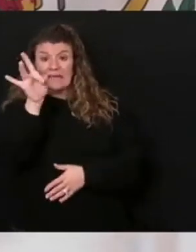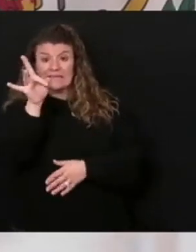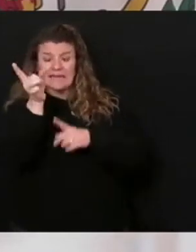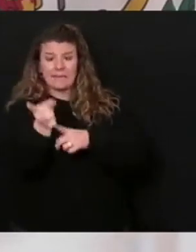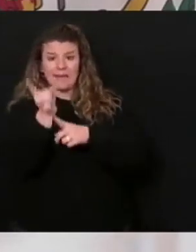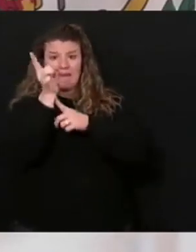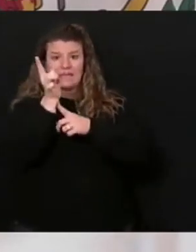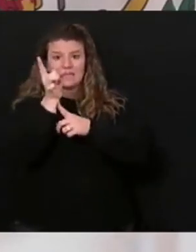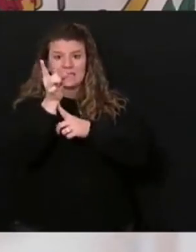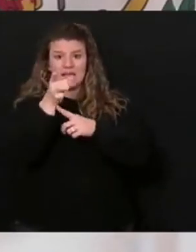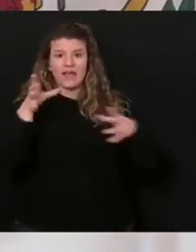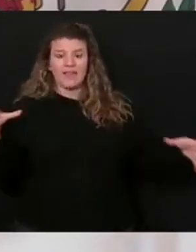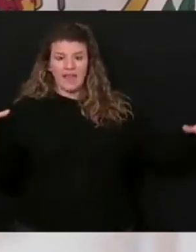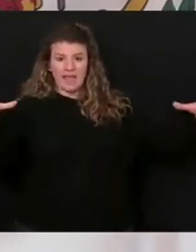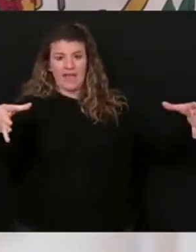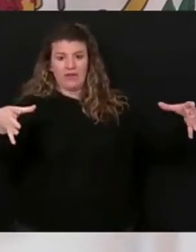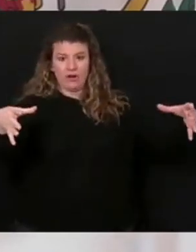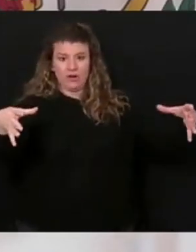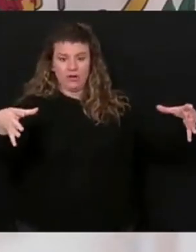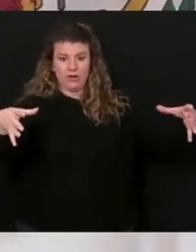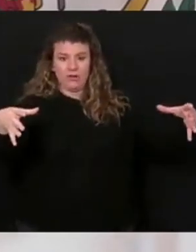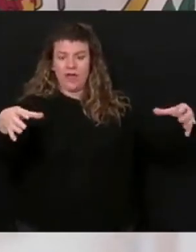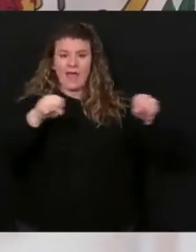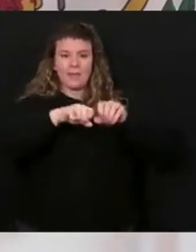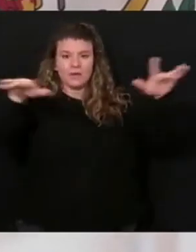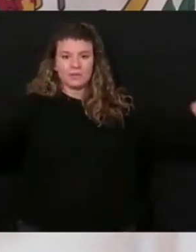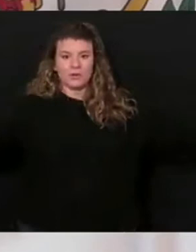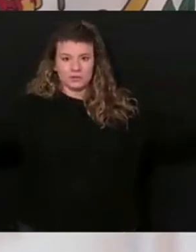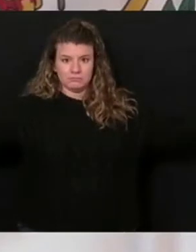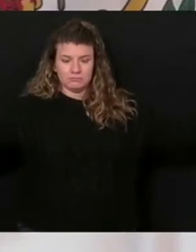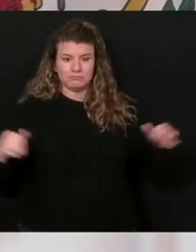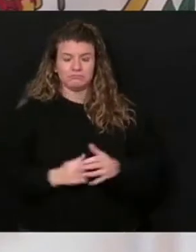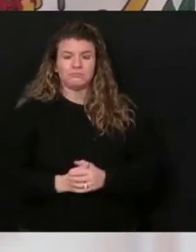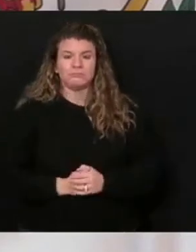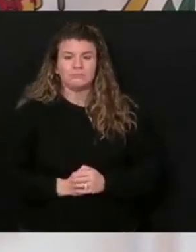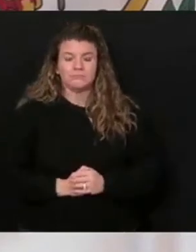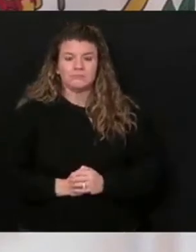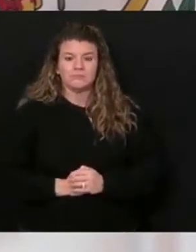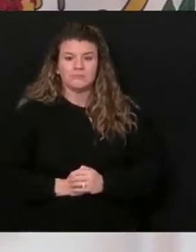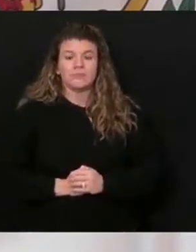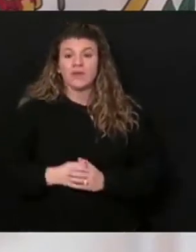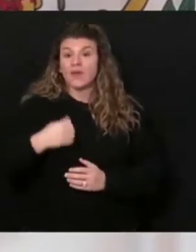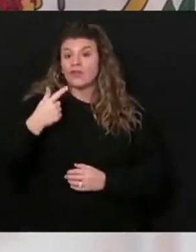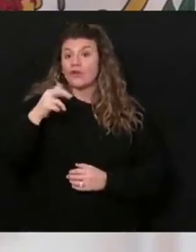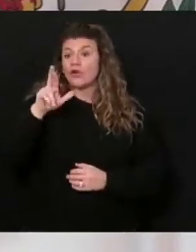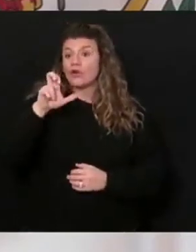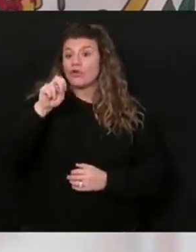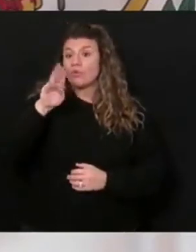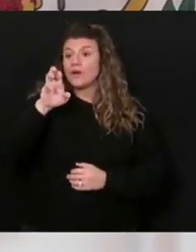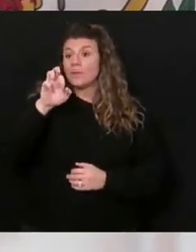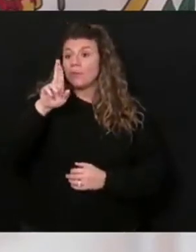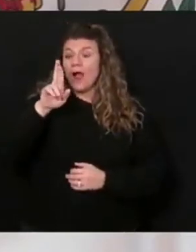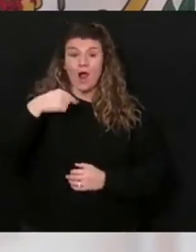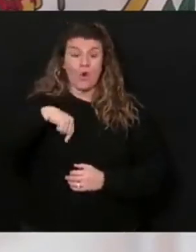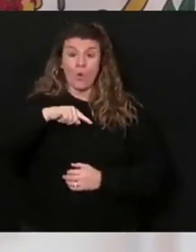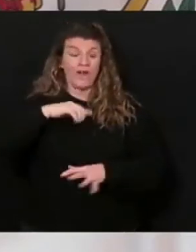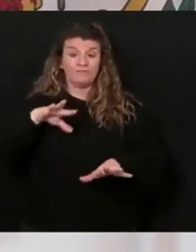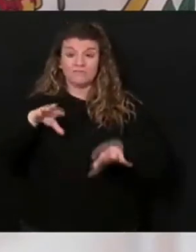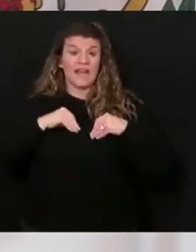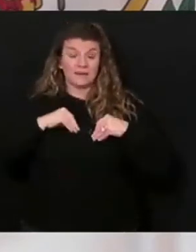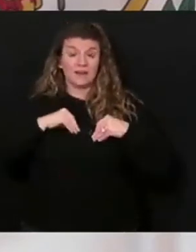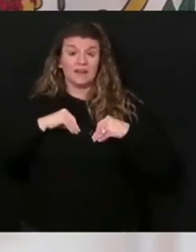minutes, they gathered and were dispersed. The Greenbrier has always taken the COVID